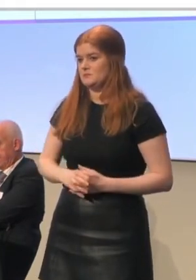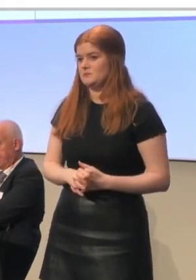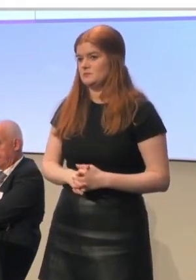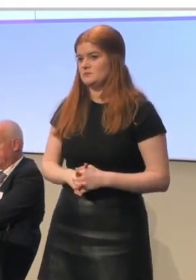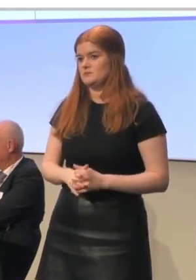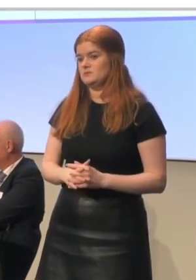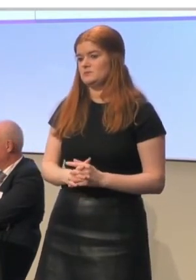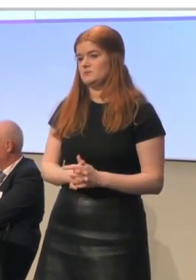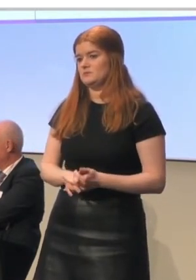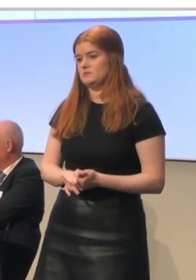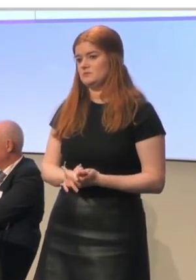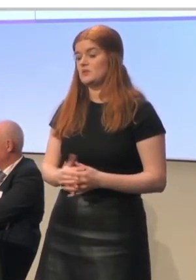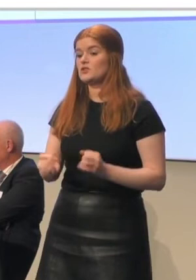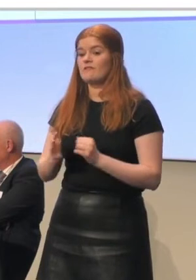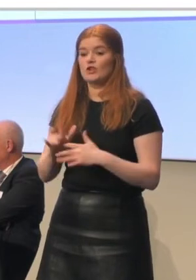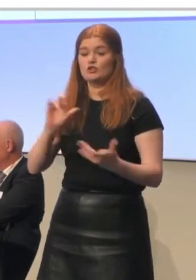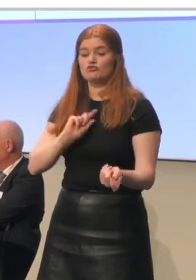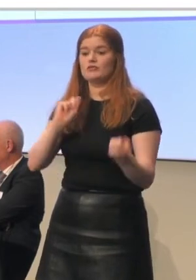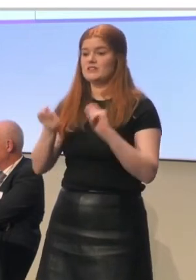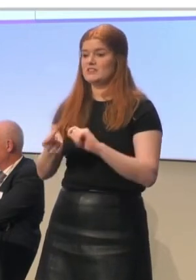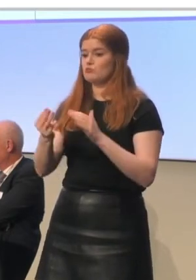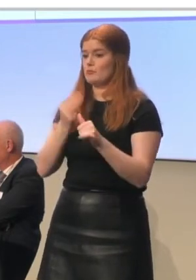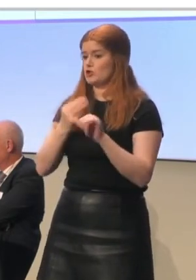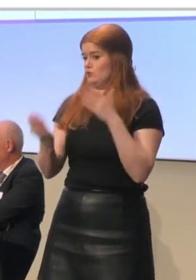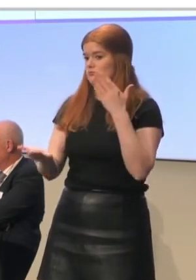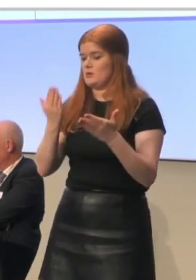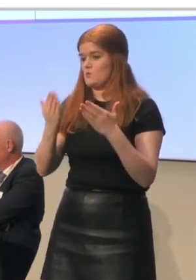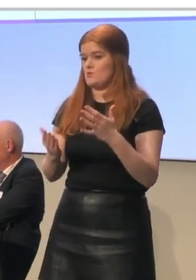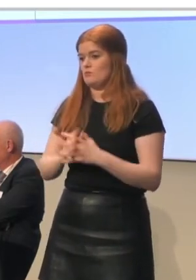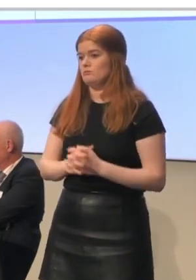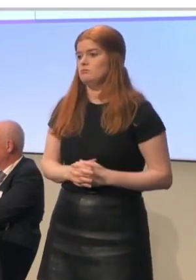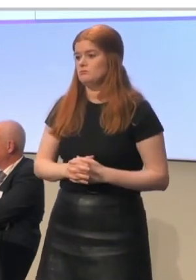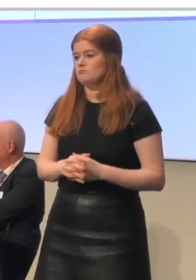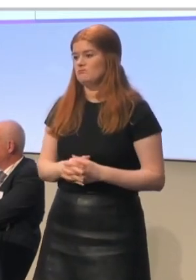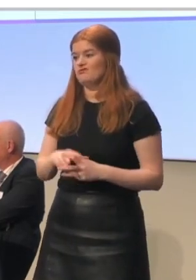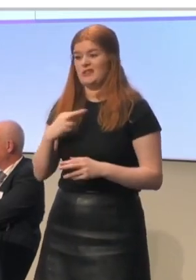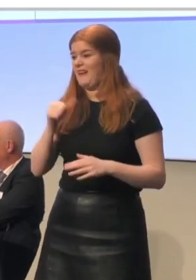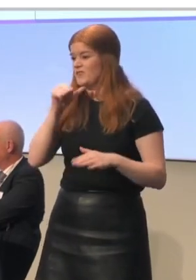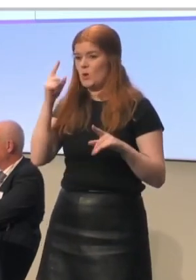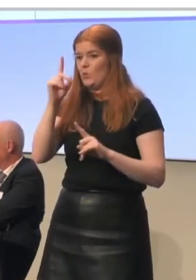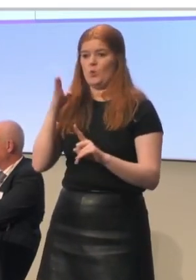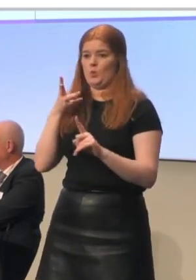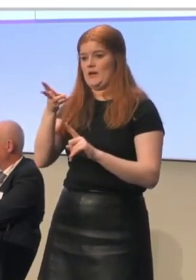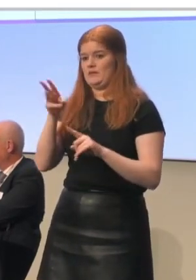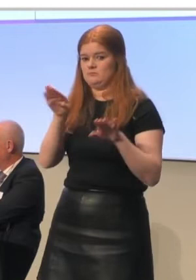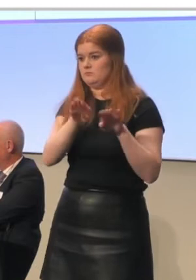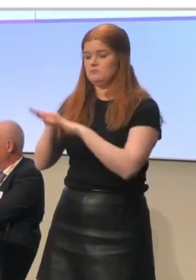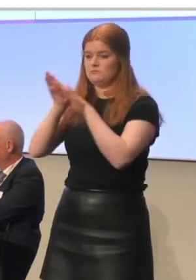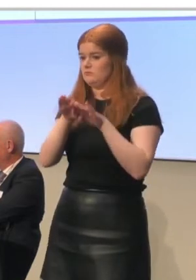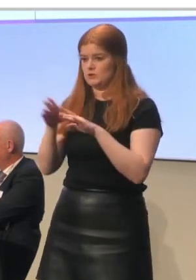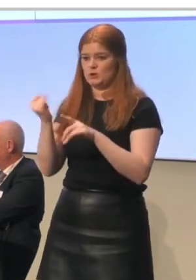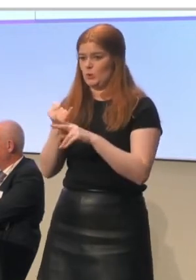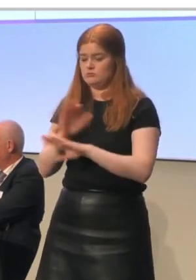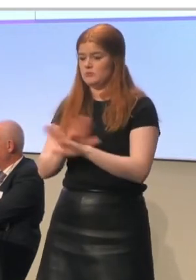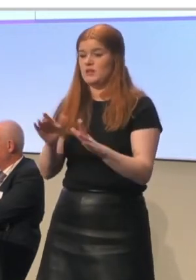So in terms of transition preparation, there was really no standard approach across the 8 schools. Each school seemed to